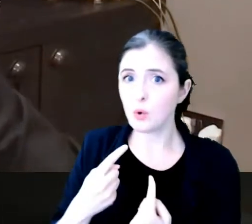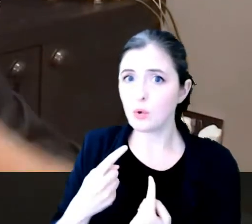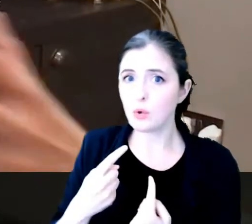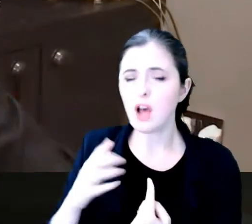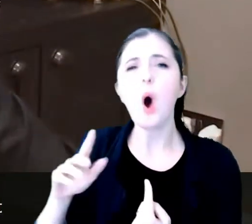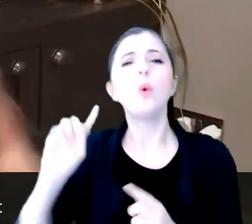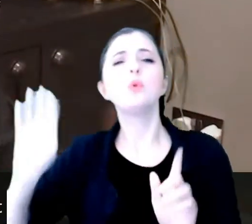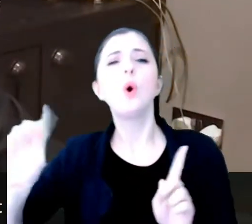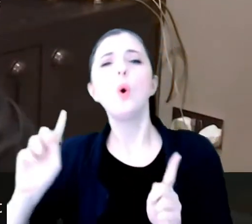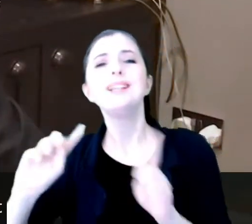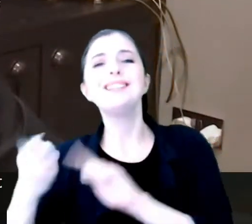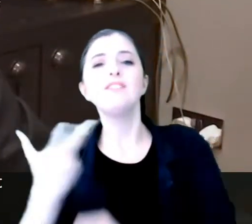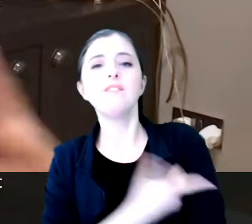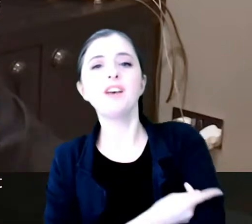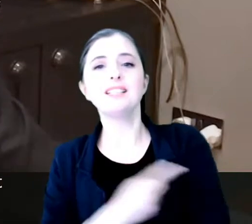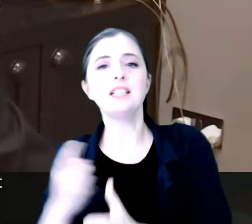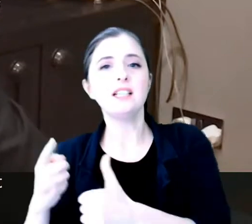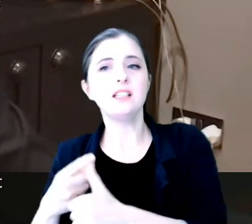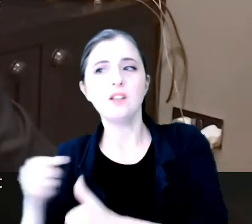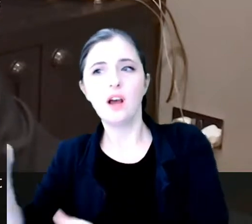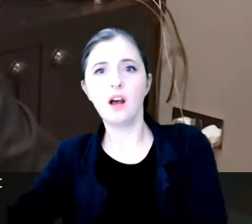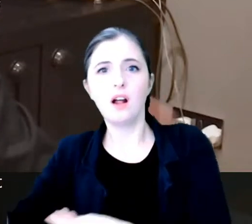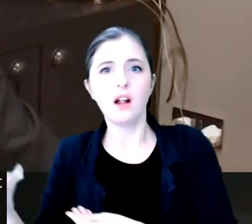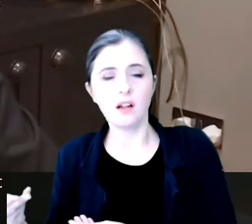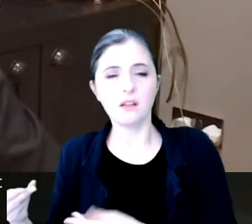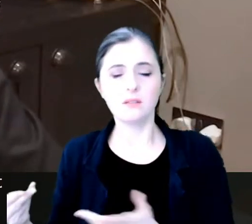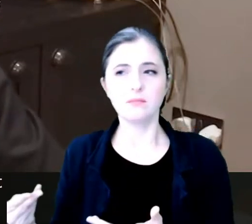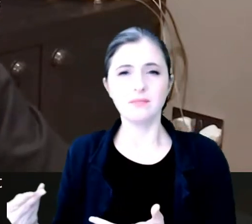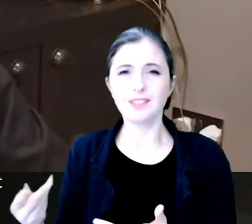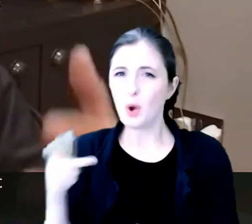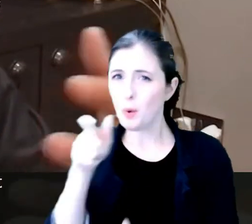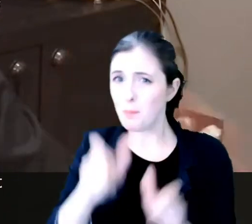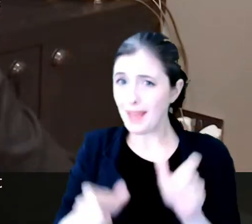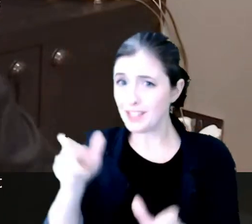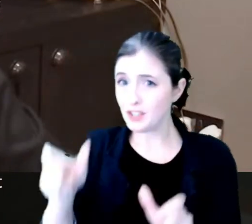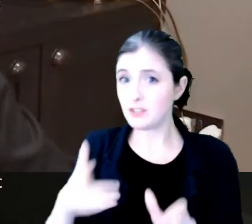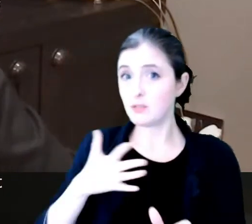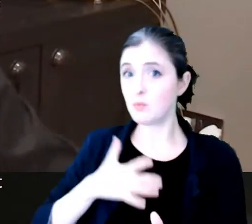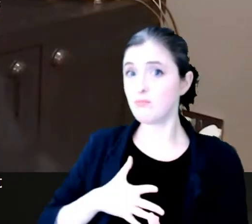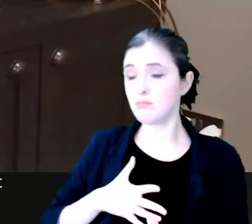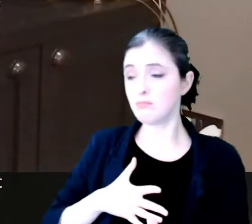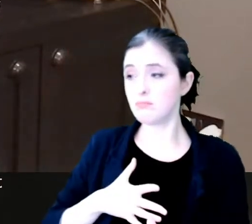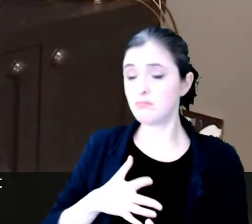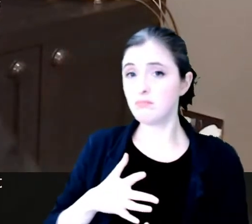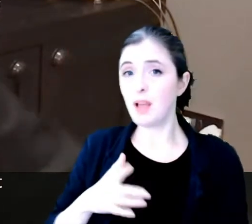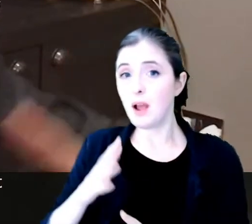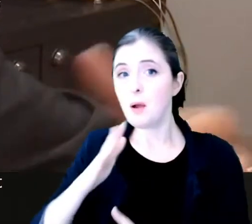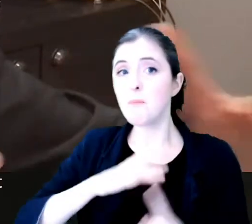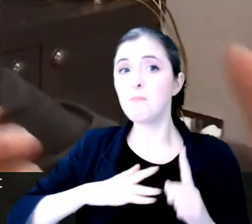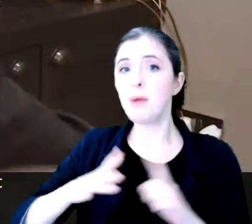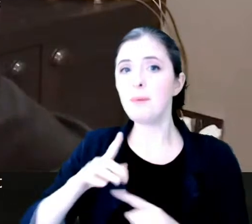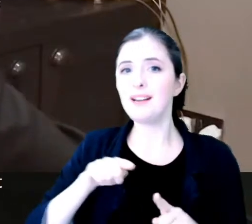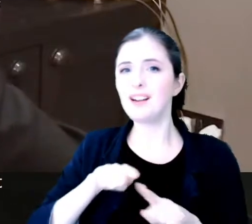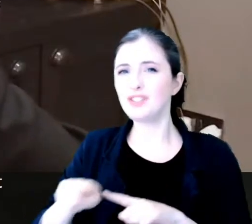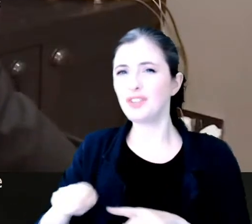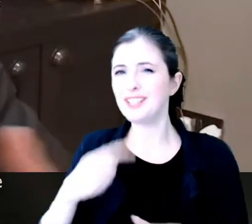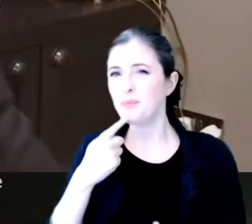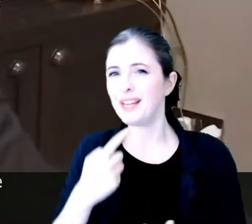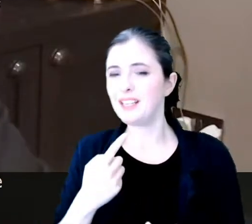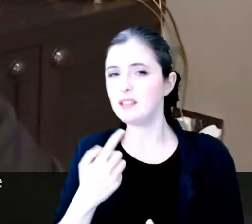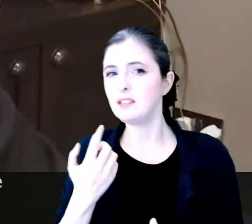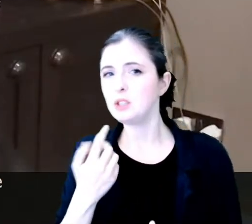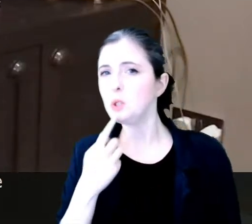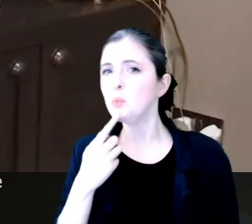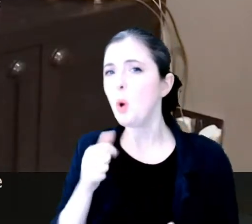right? And yet I want to say, look, all vaccines are the same, but public is starting making choices, either they prefer AstraZeneca